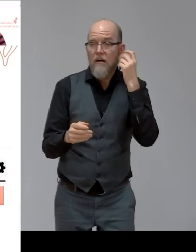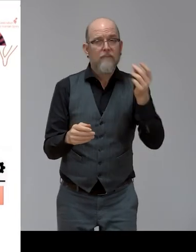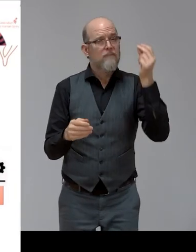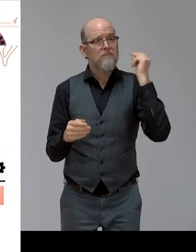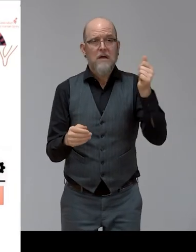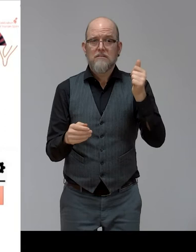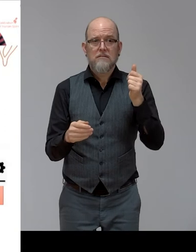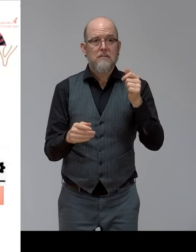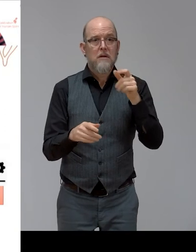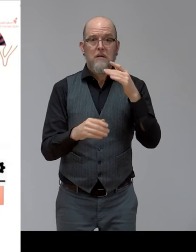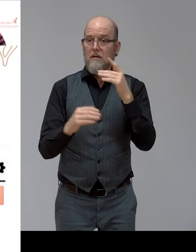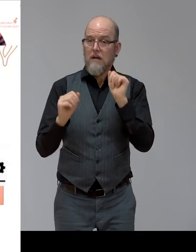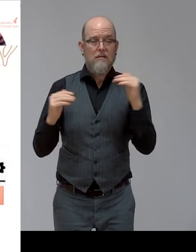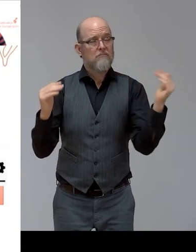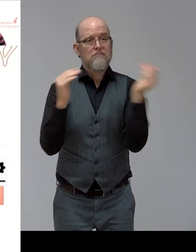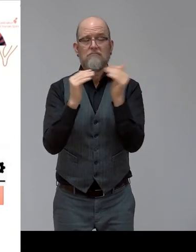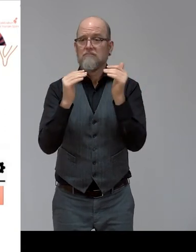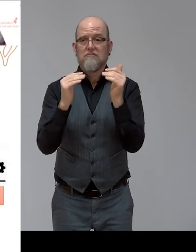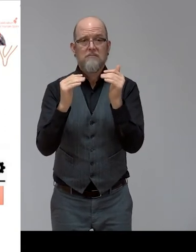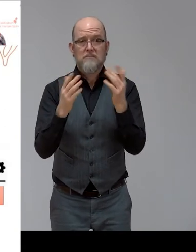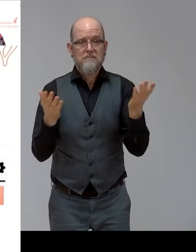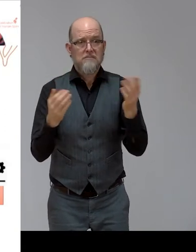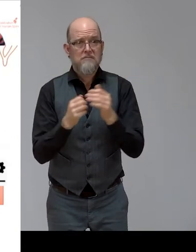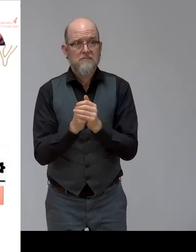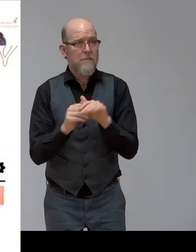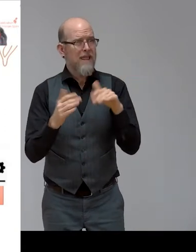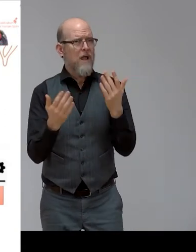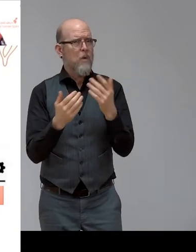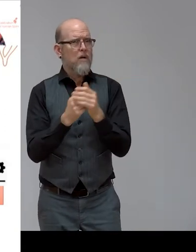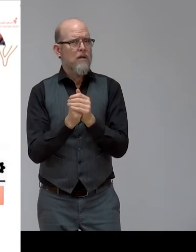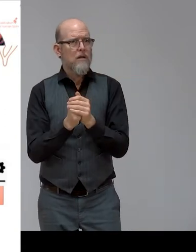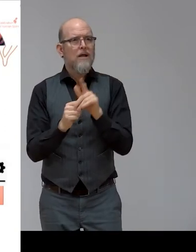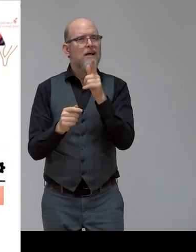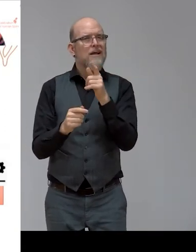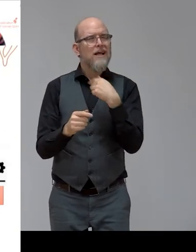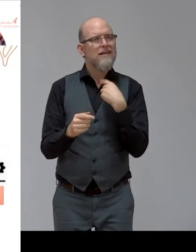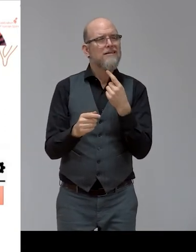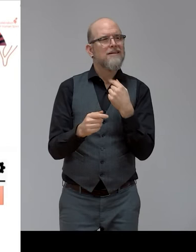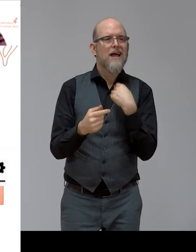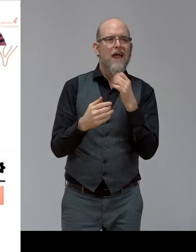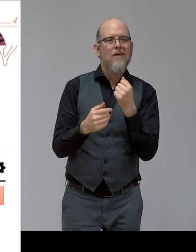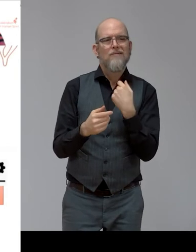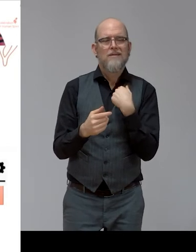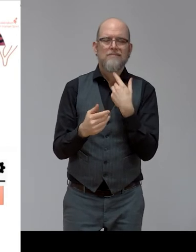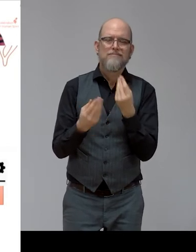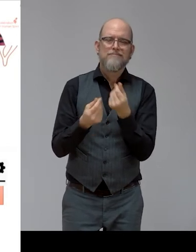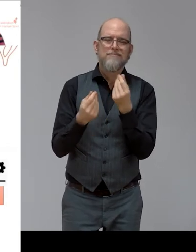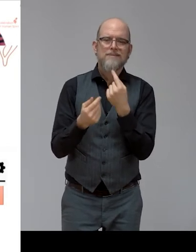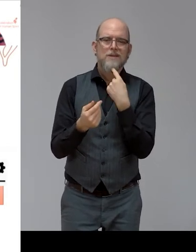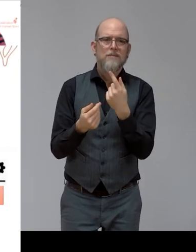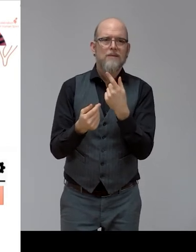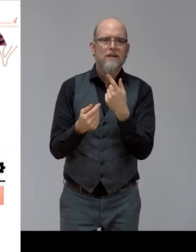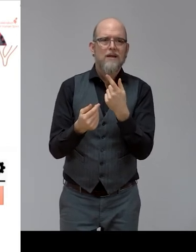work? The secret really lies in the world-class methodology that is evolved at Enable India with the human-centric